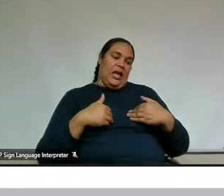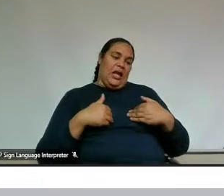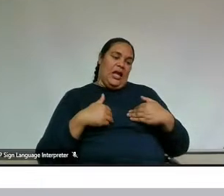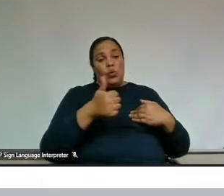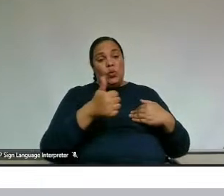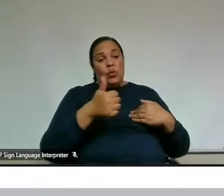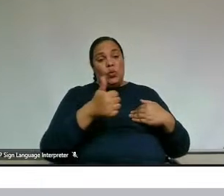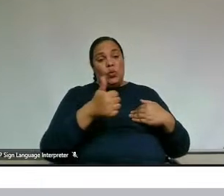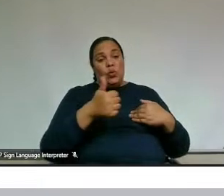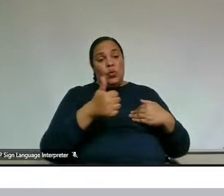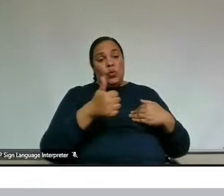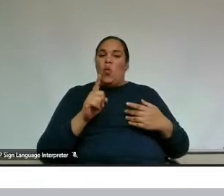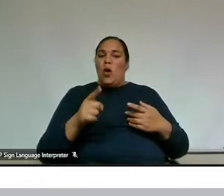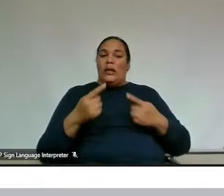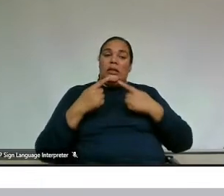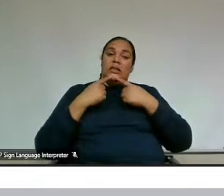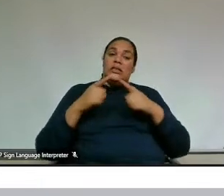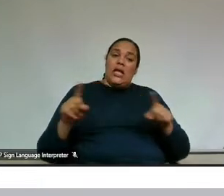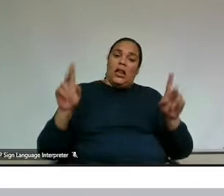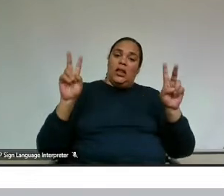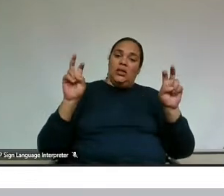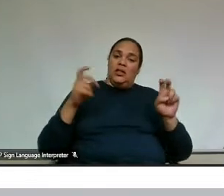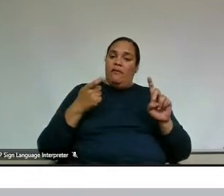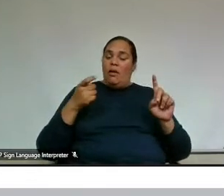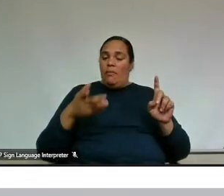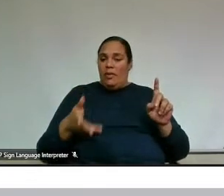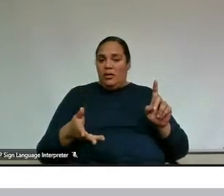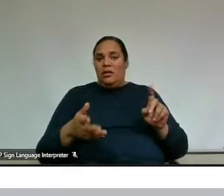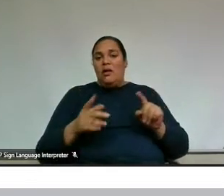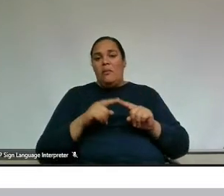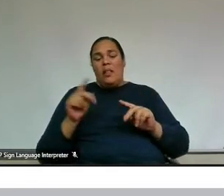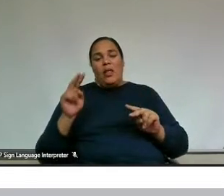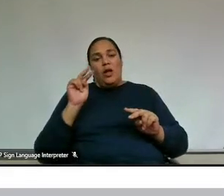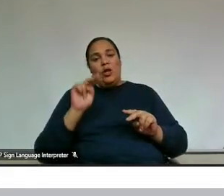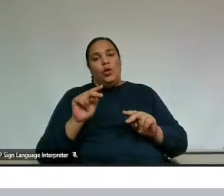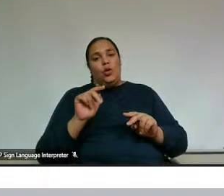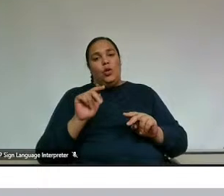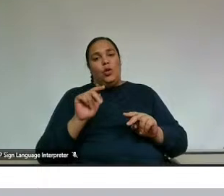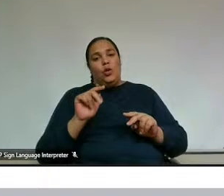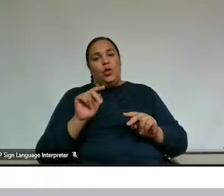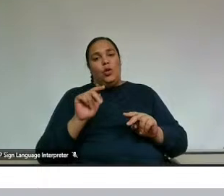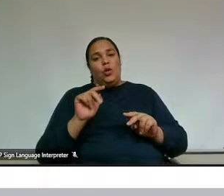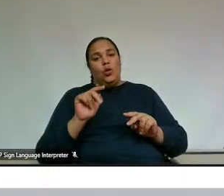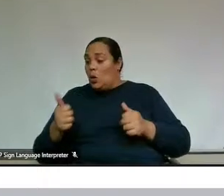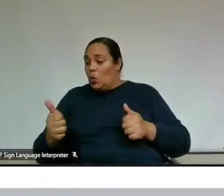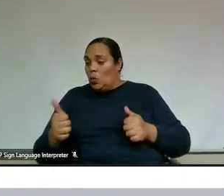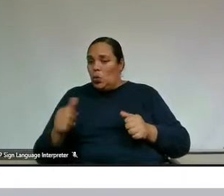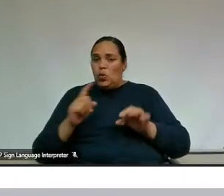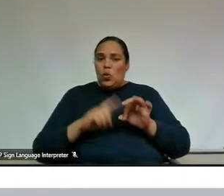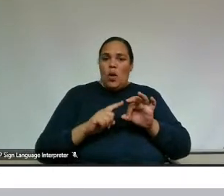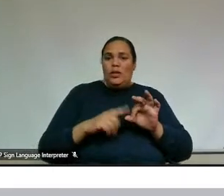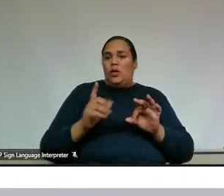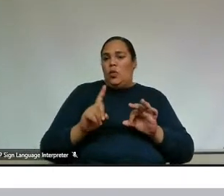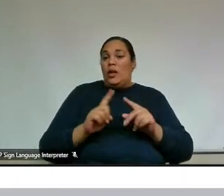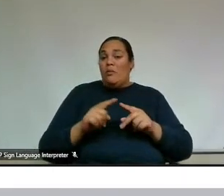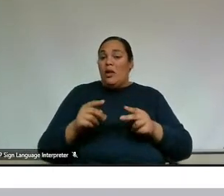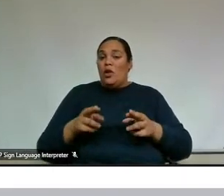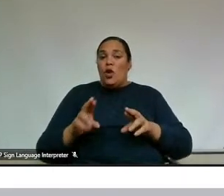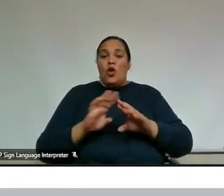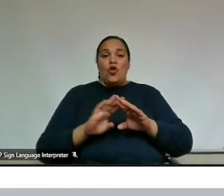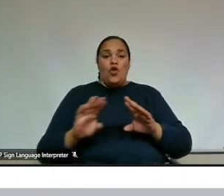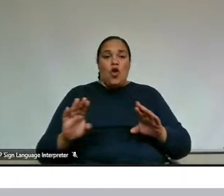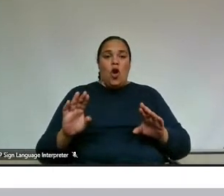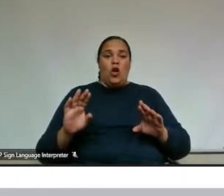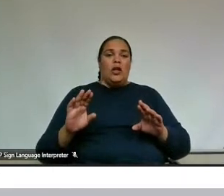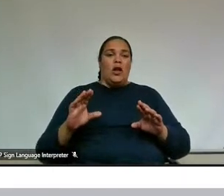what, and what is the status of this administration? They look at the condition of the roads. But roads is a